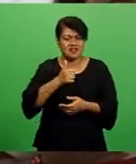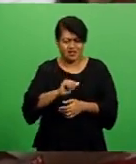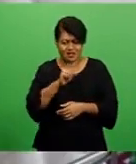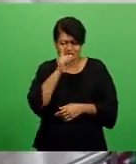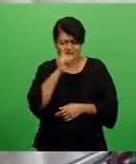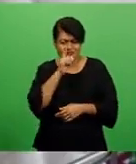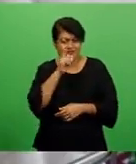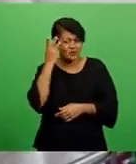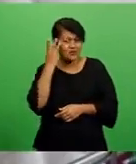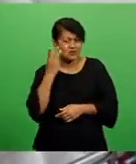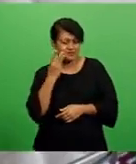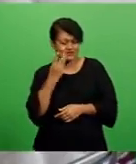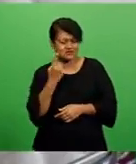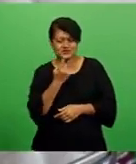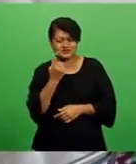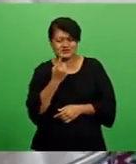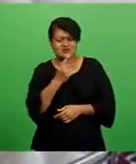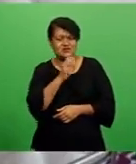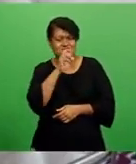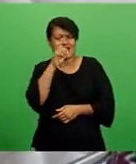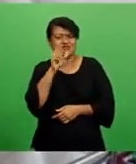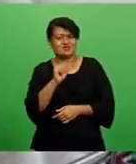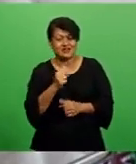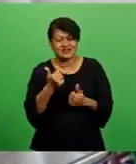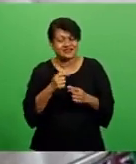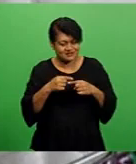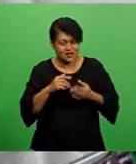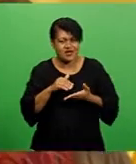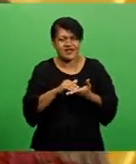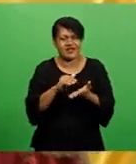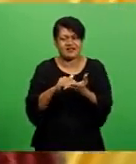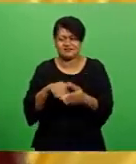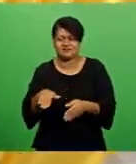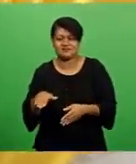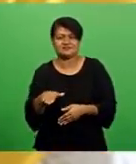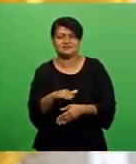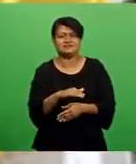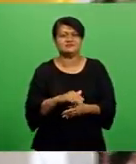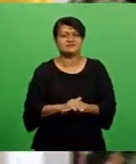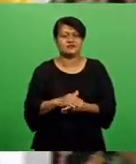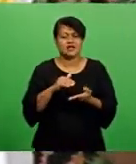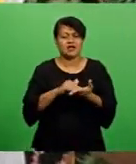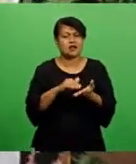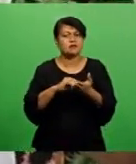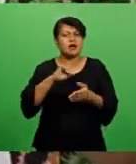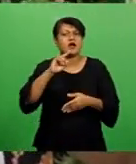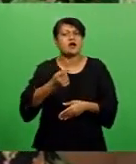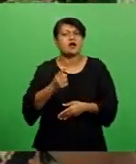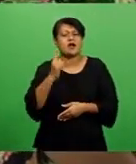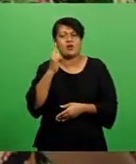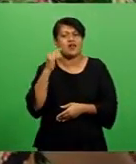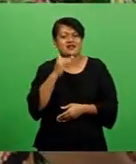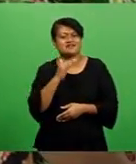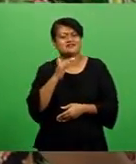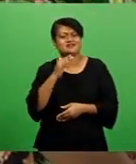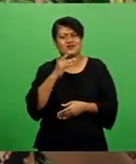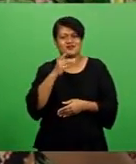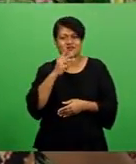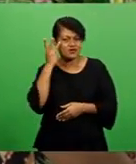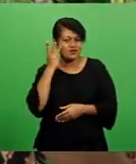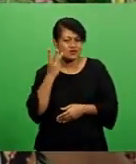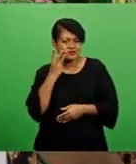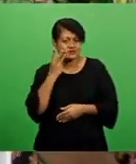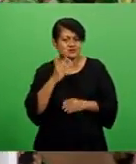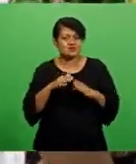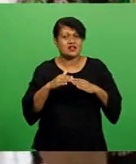and disadvantaged women of our society. Vuniwaga adds the center has helped hundreds of women become economically active,